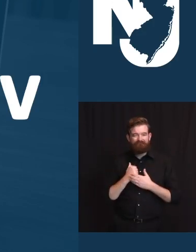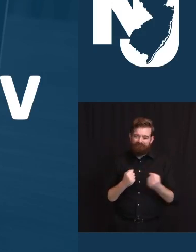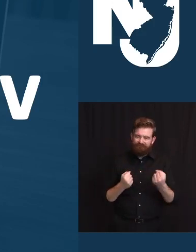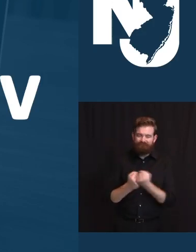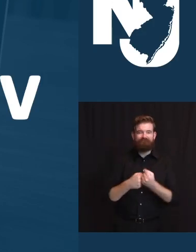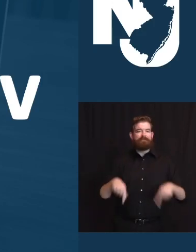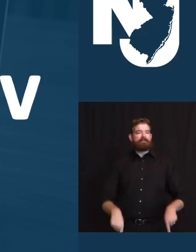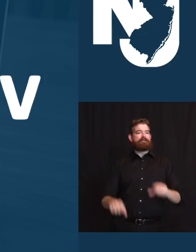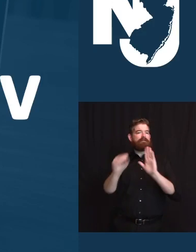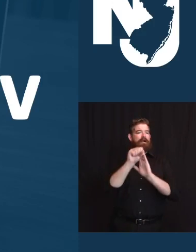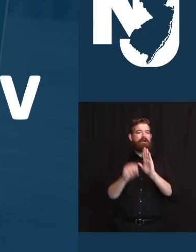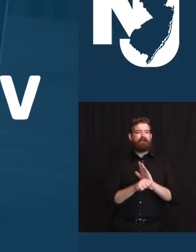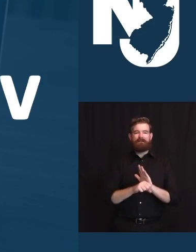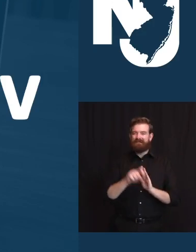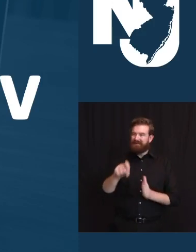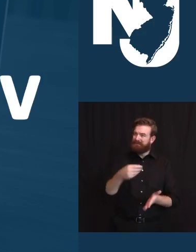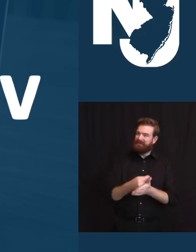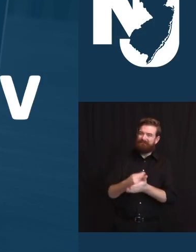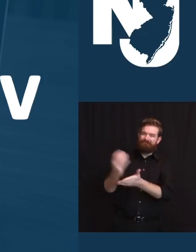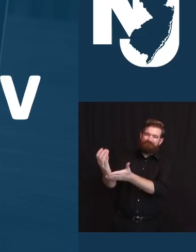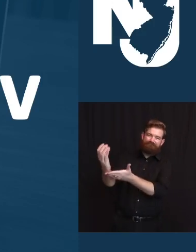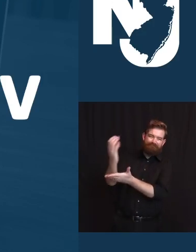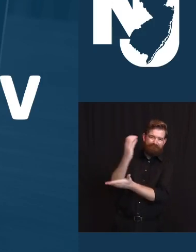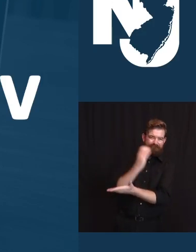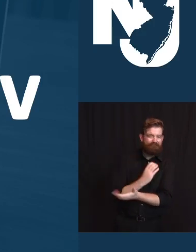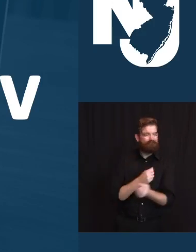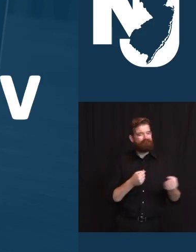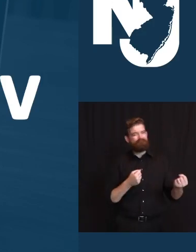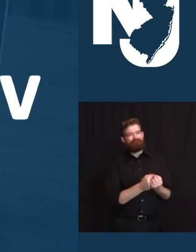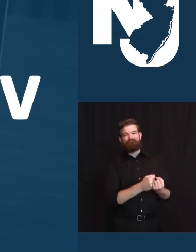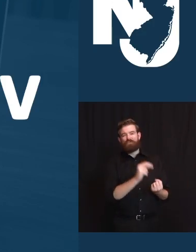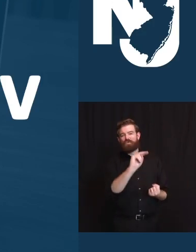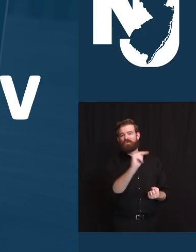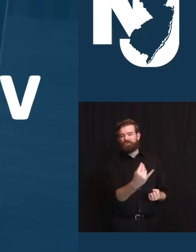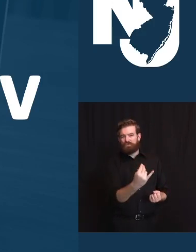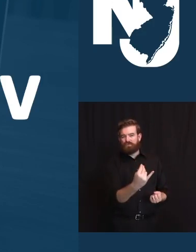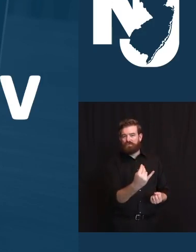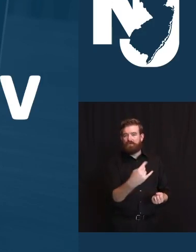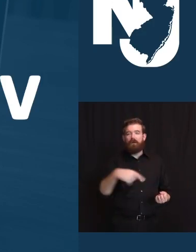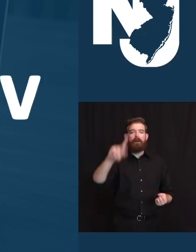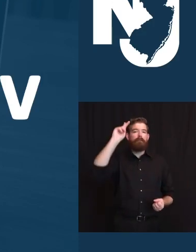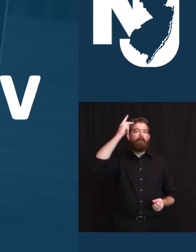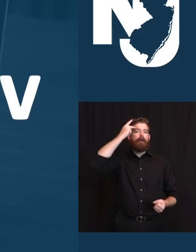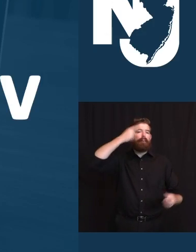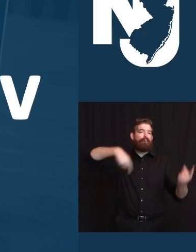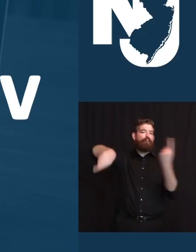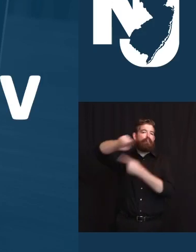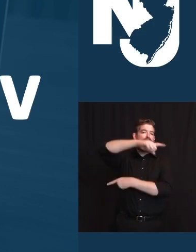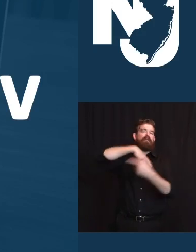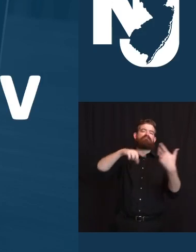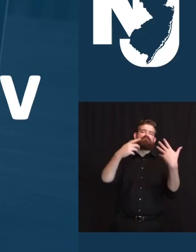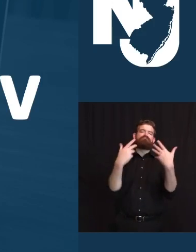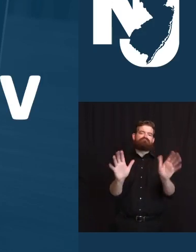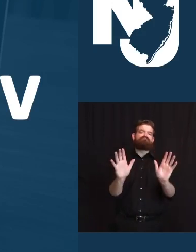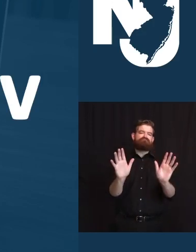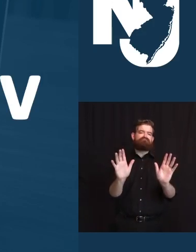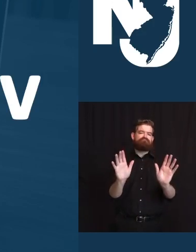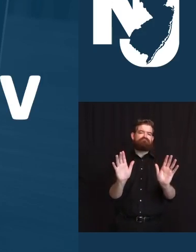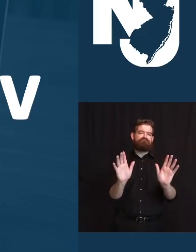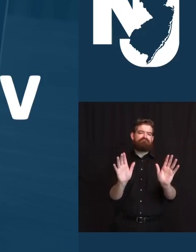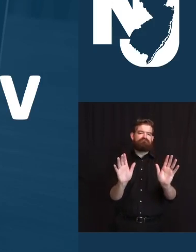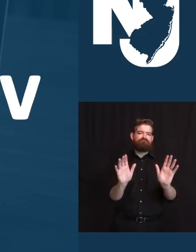through. Please, folks, stop playing politics with the recovery. Our states need help. Our people need help. Or our